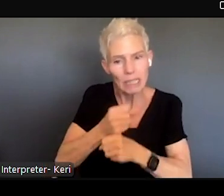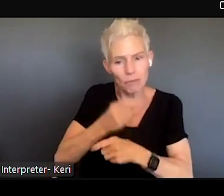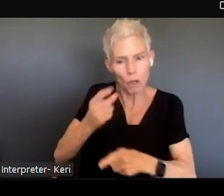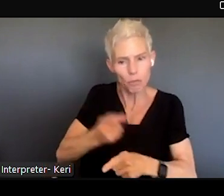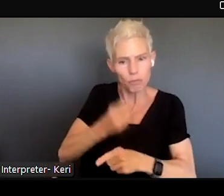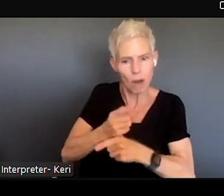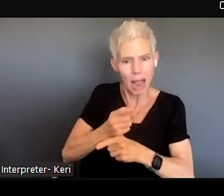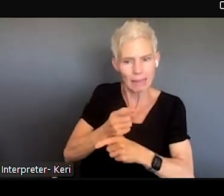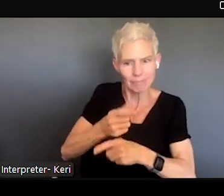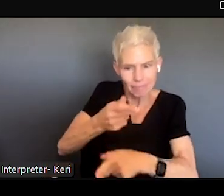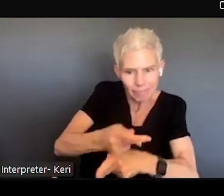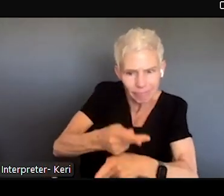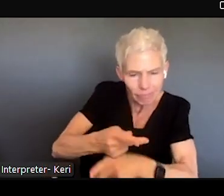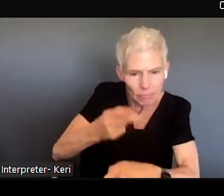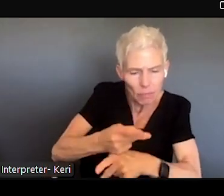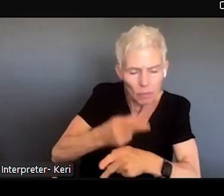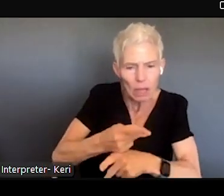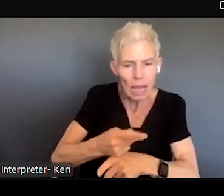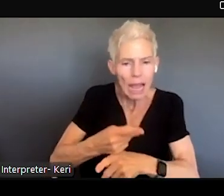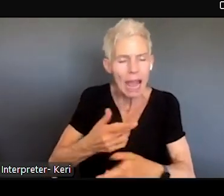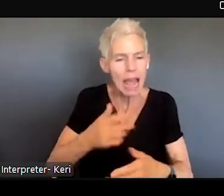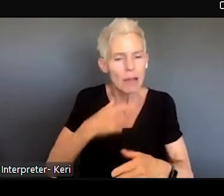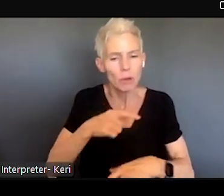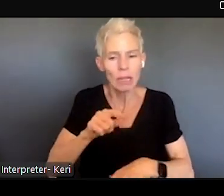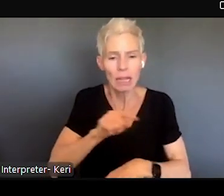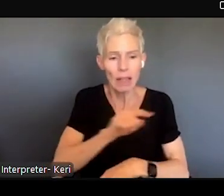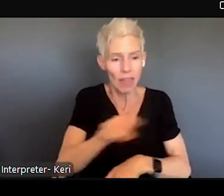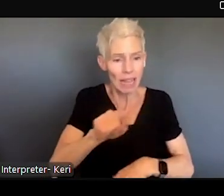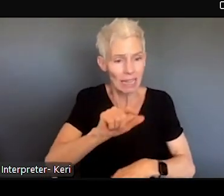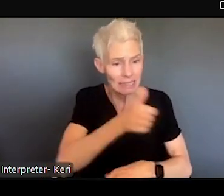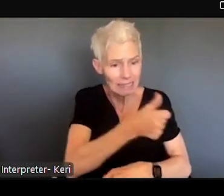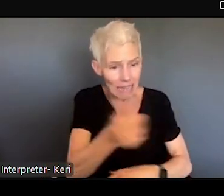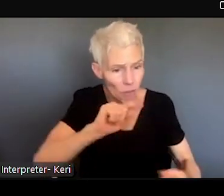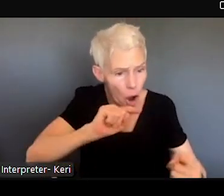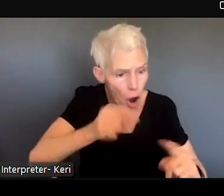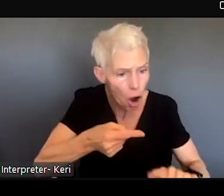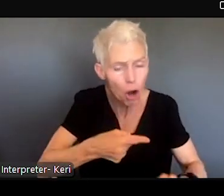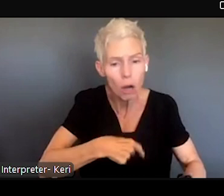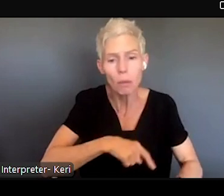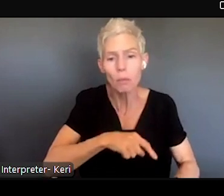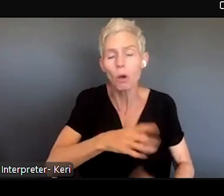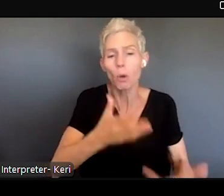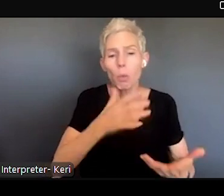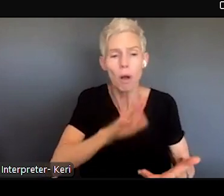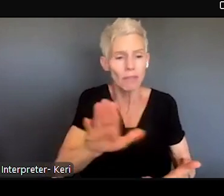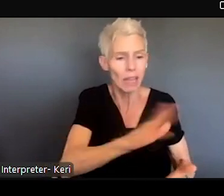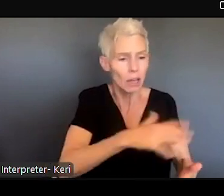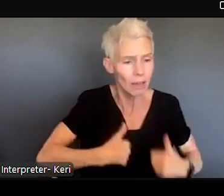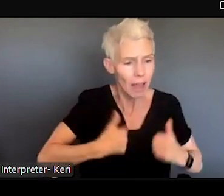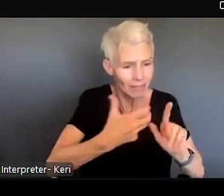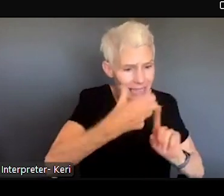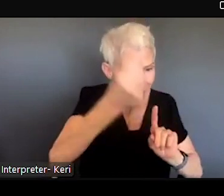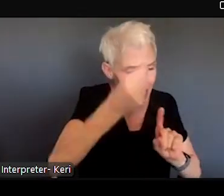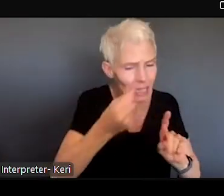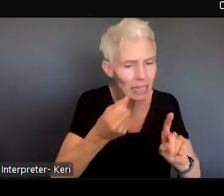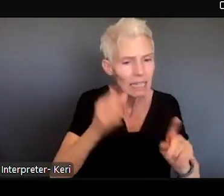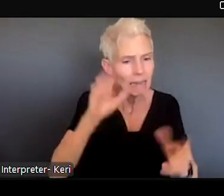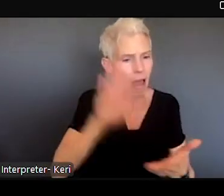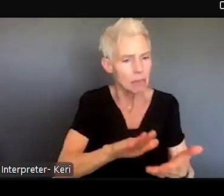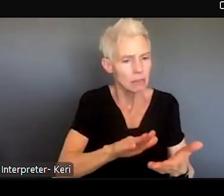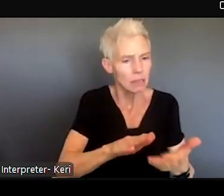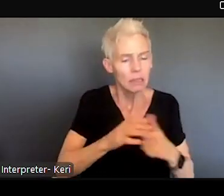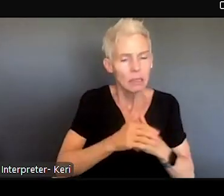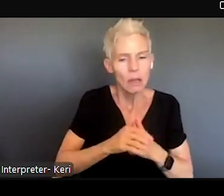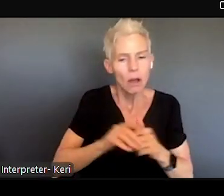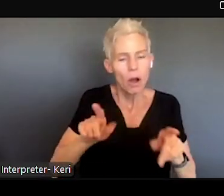punitive responses, like I said, and it reduces the risk of self-harm, suicide, and harm to others, right? Also at BHL,